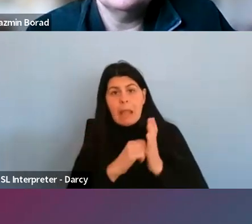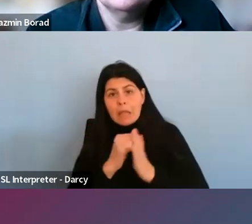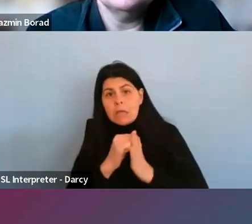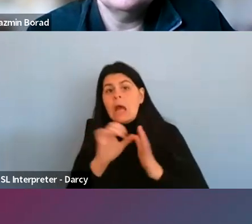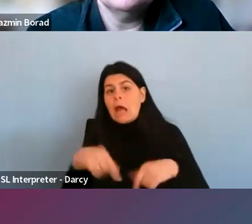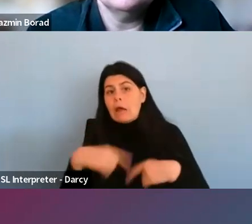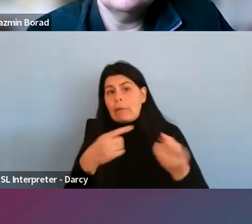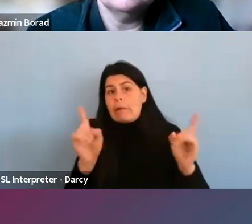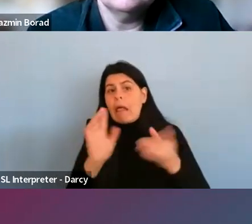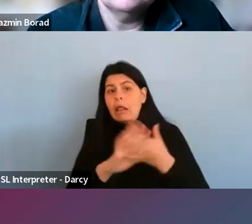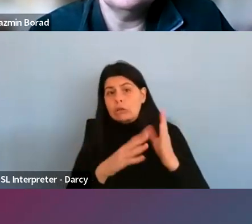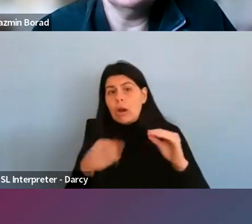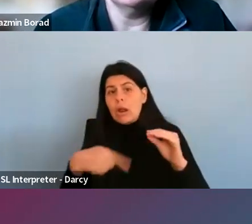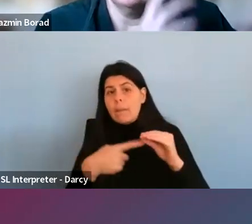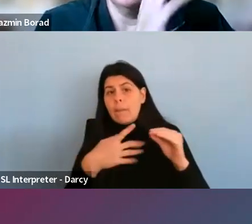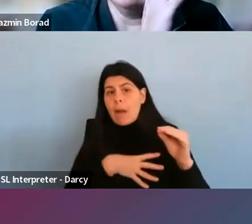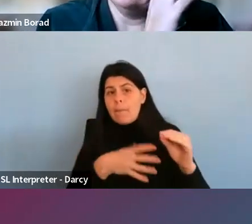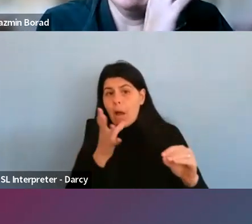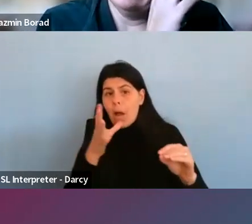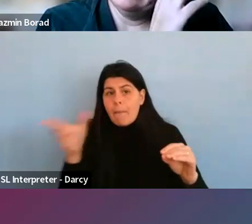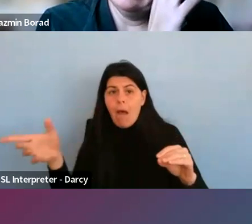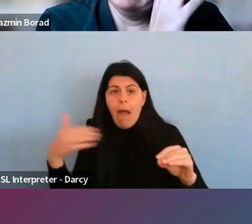MS. But it all comes,